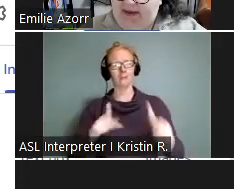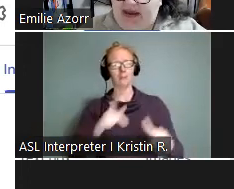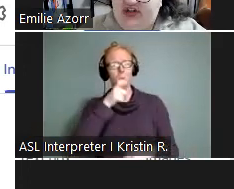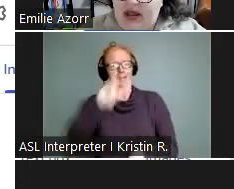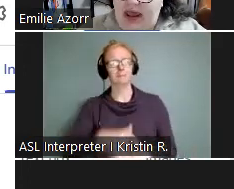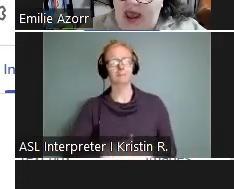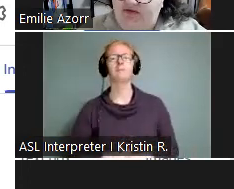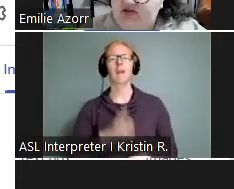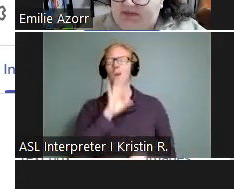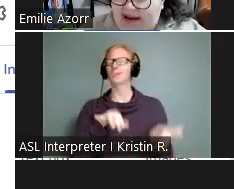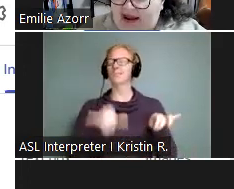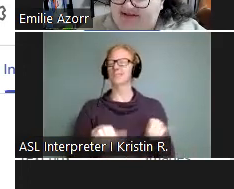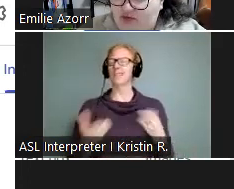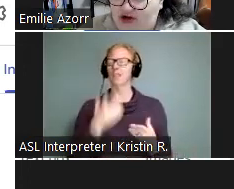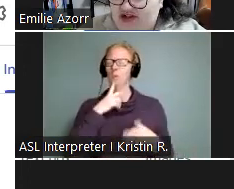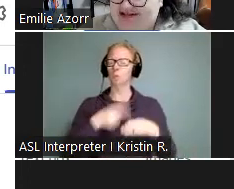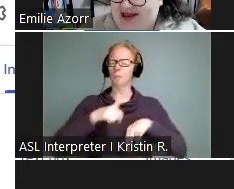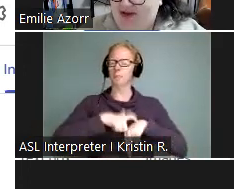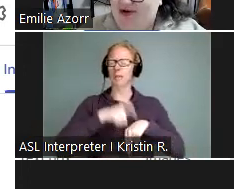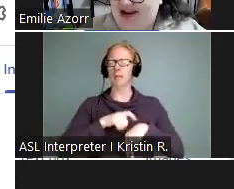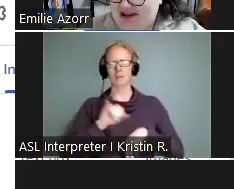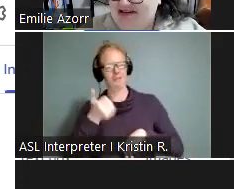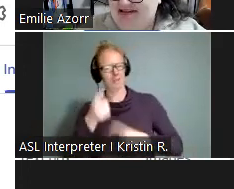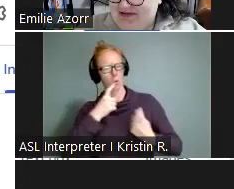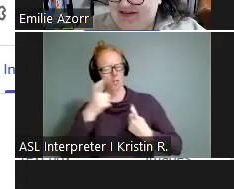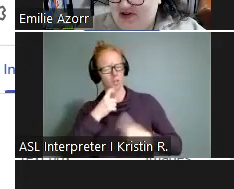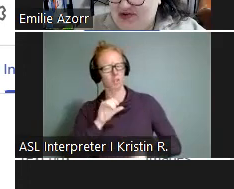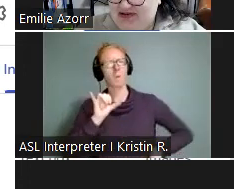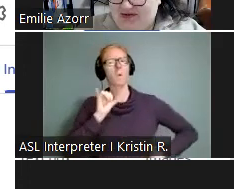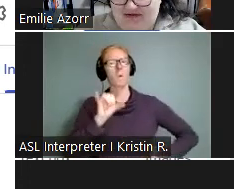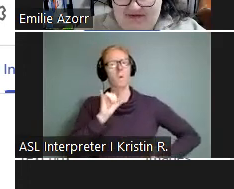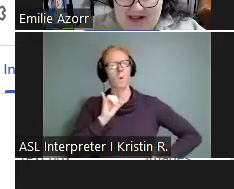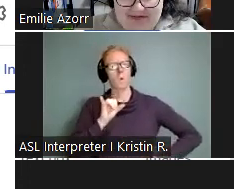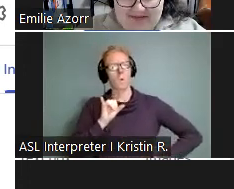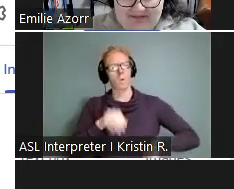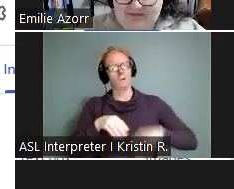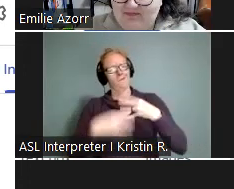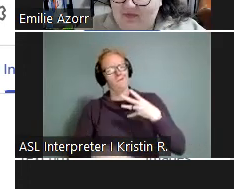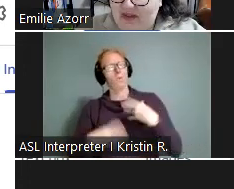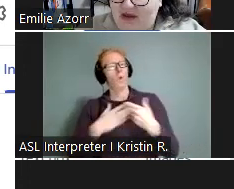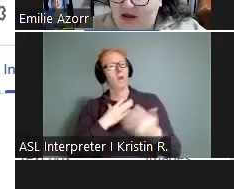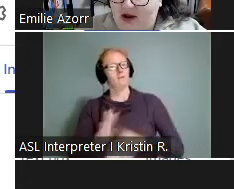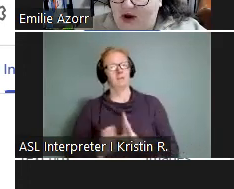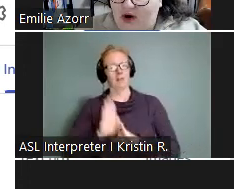time on this page, and folks might have some questions now that we're getting into the specific tools that we've developed.